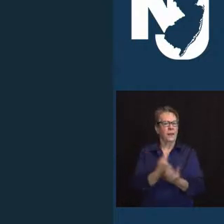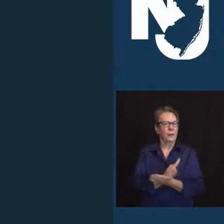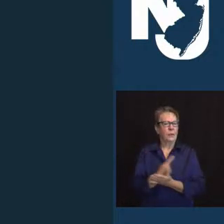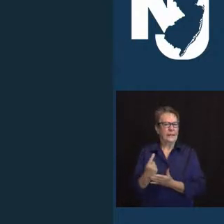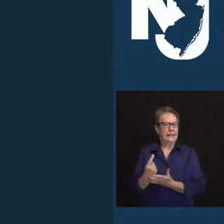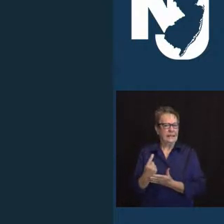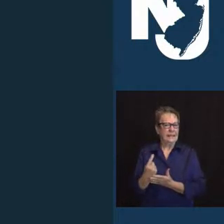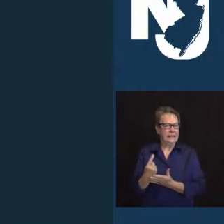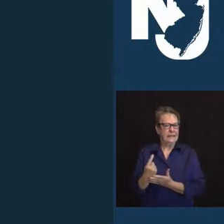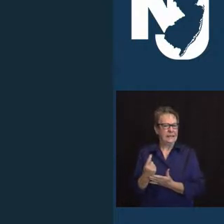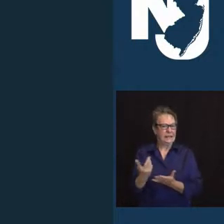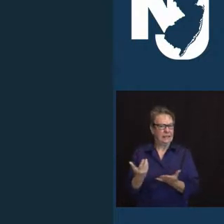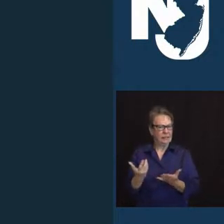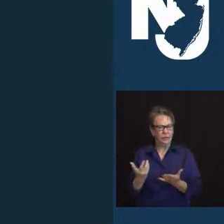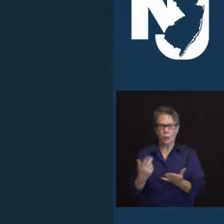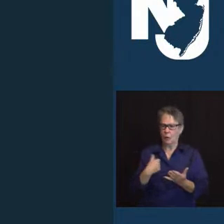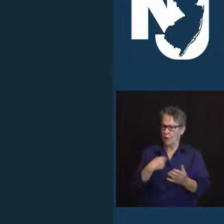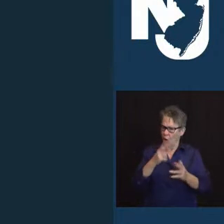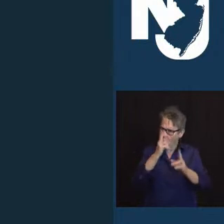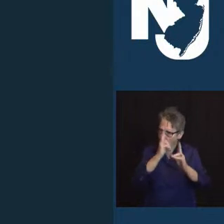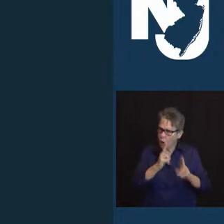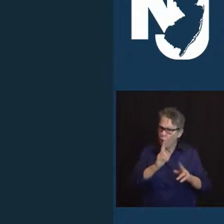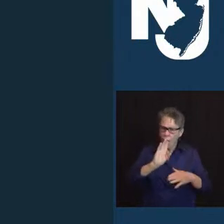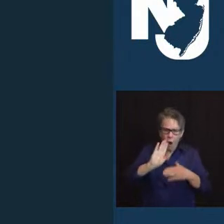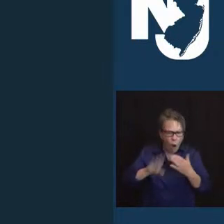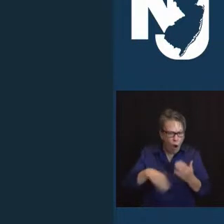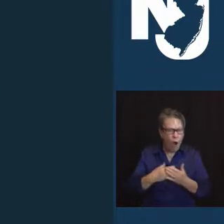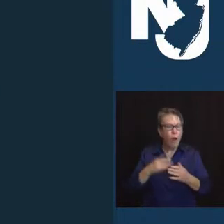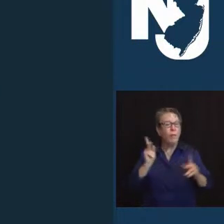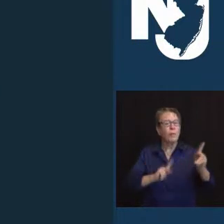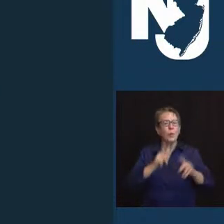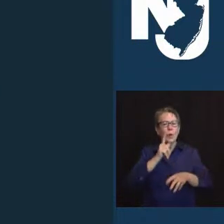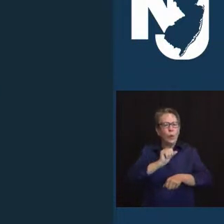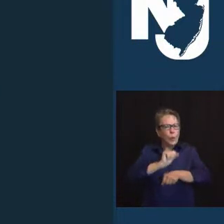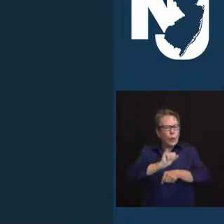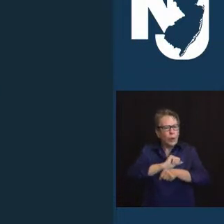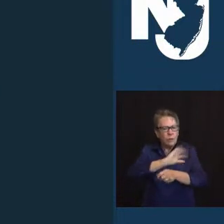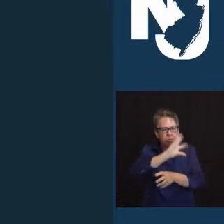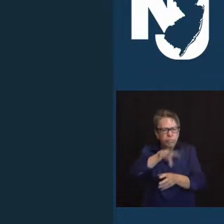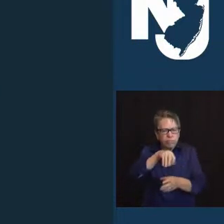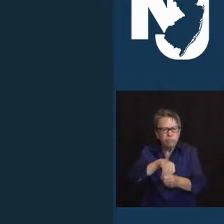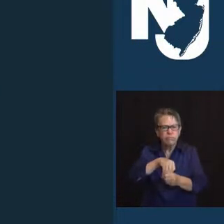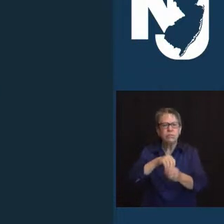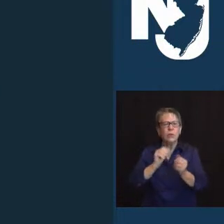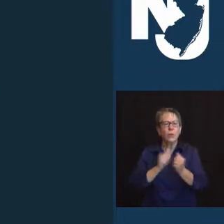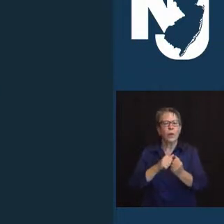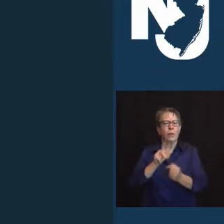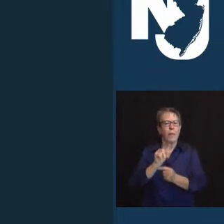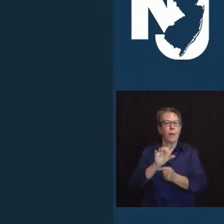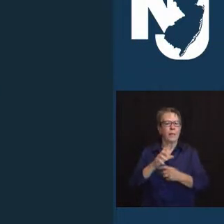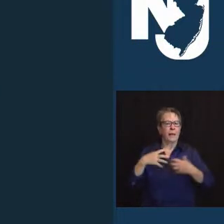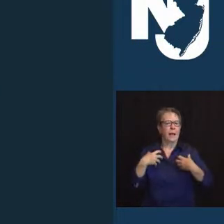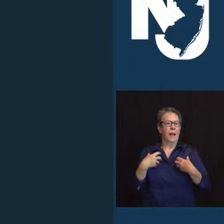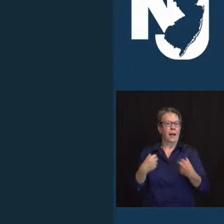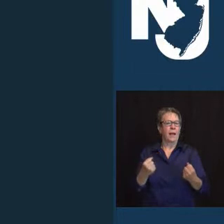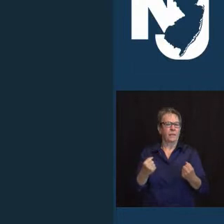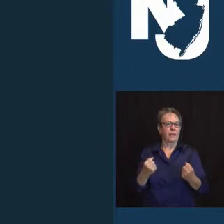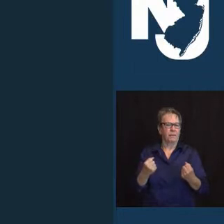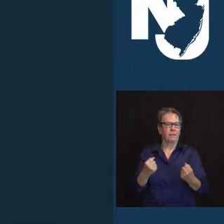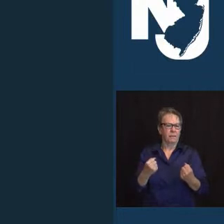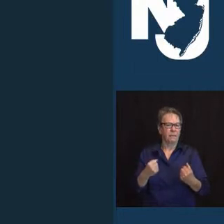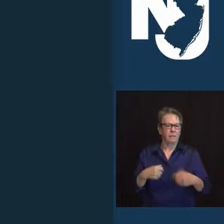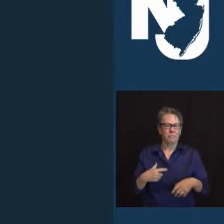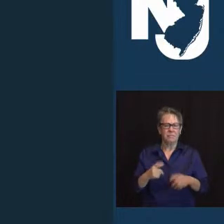health space to ensure the health and safety of us all, from our local health officers to the men and women in our healthcare